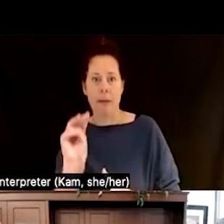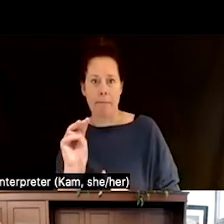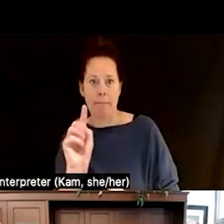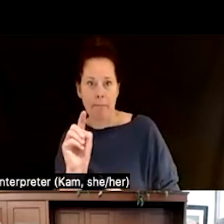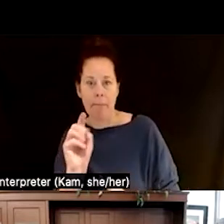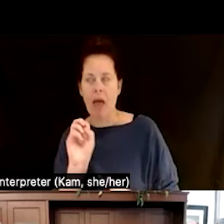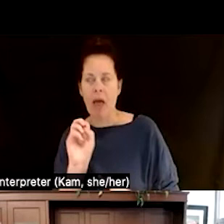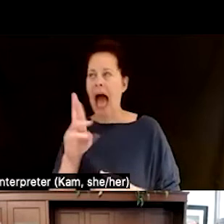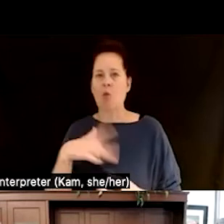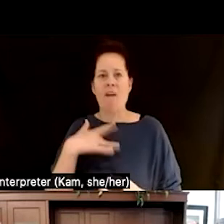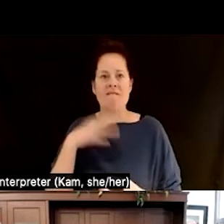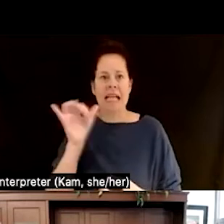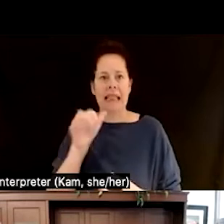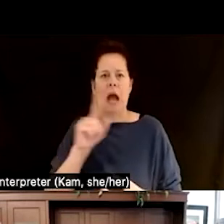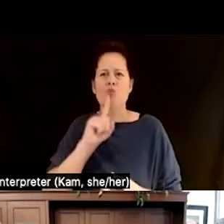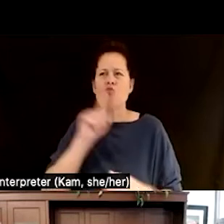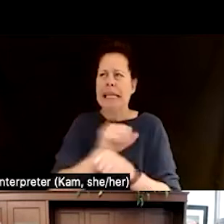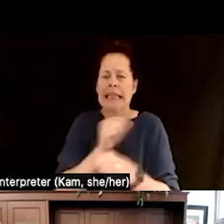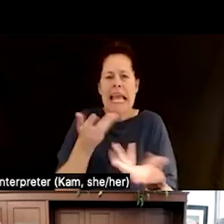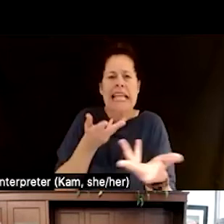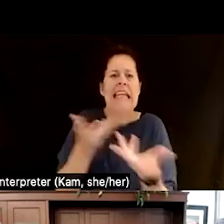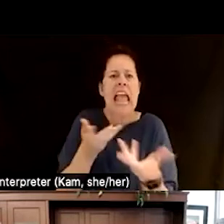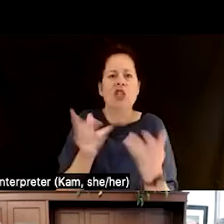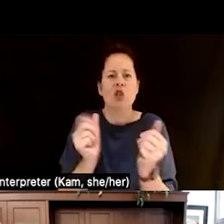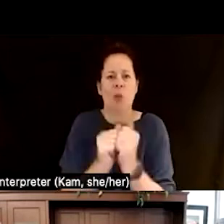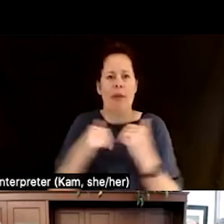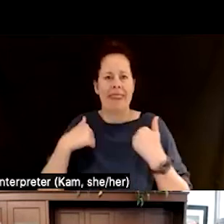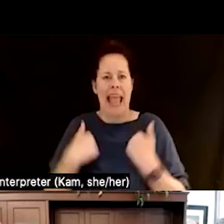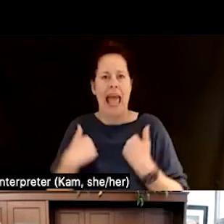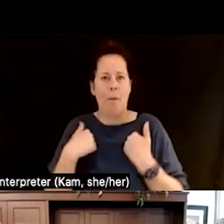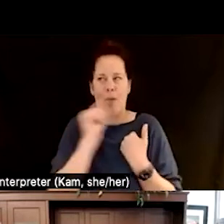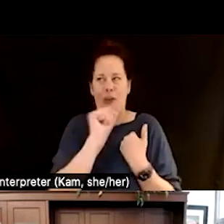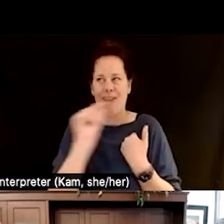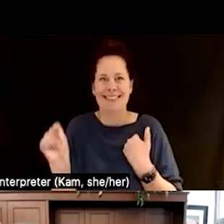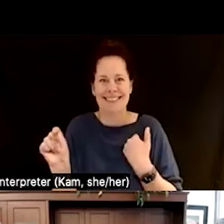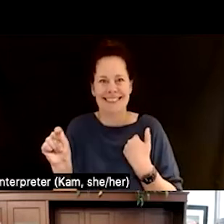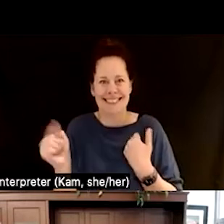really engaging with these animals that we have the benefit of having